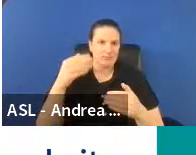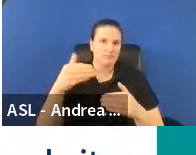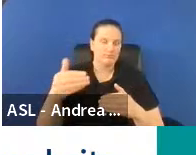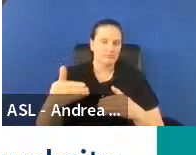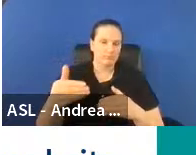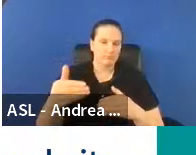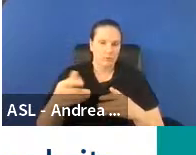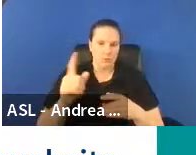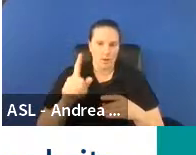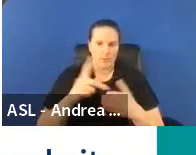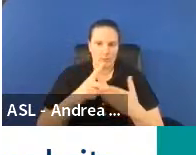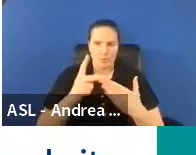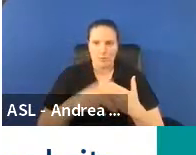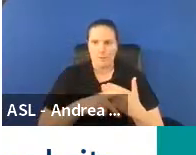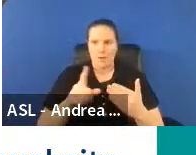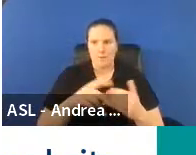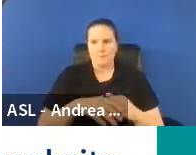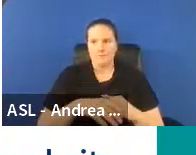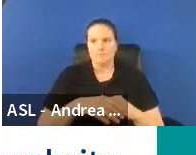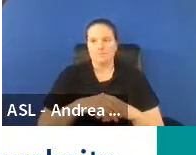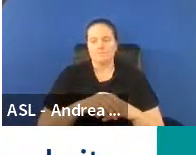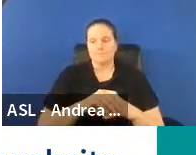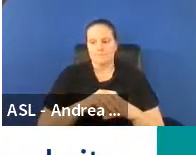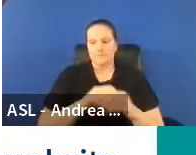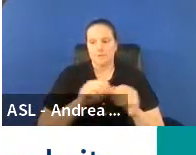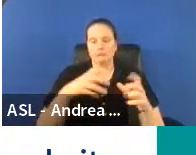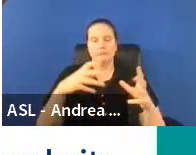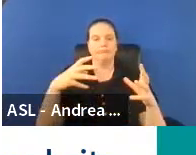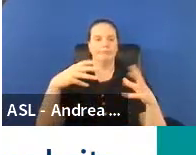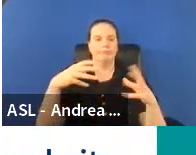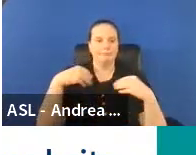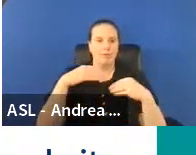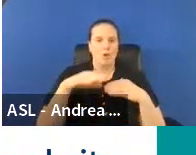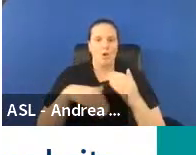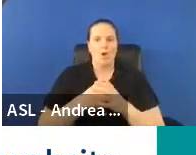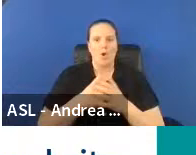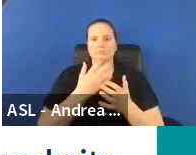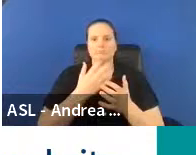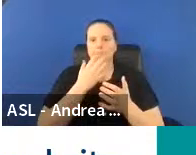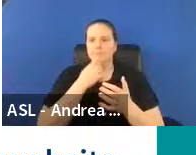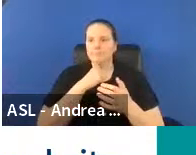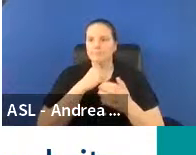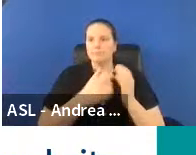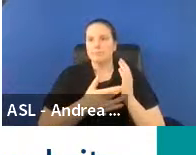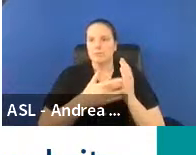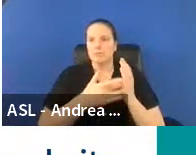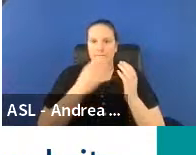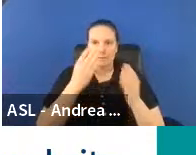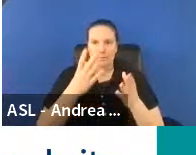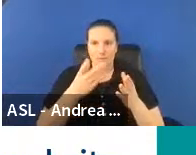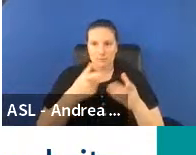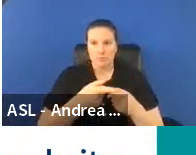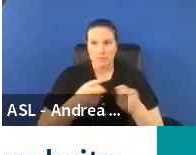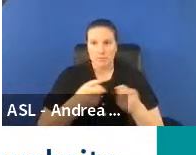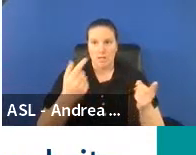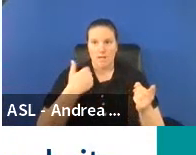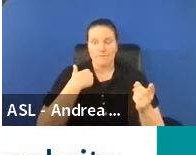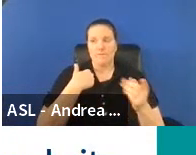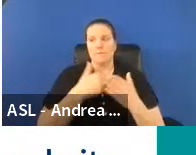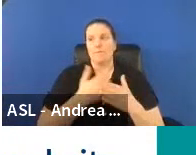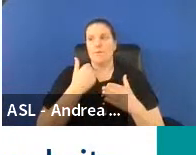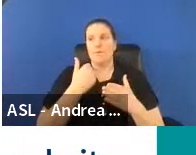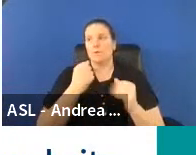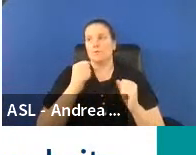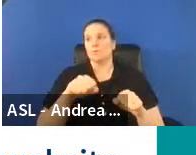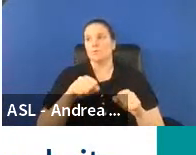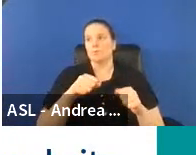where the program is at. So that way they could absorb all the rich technical information that we're giving them before we actually try to